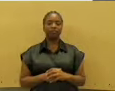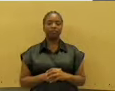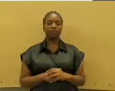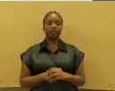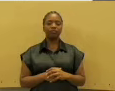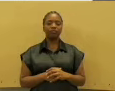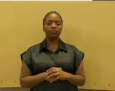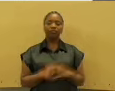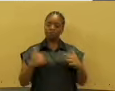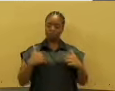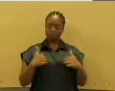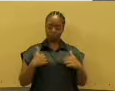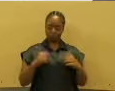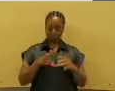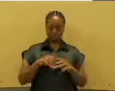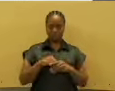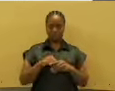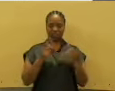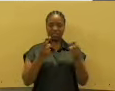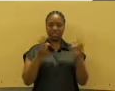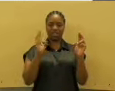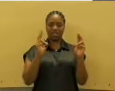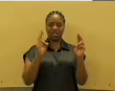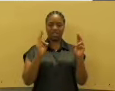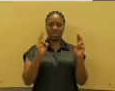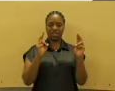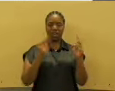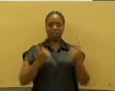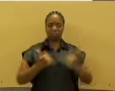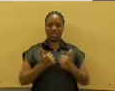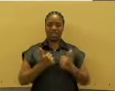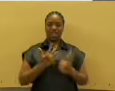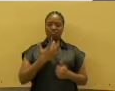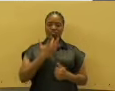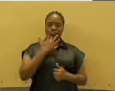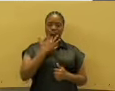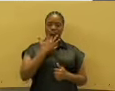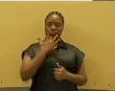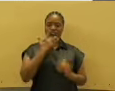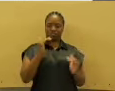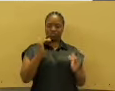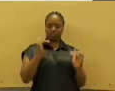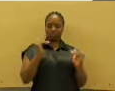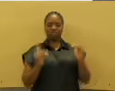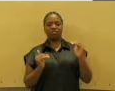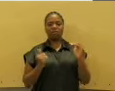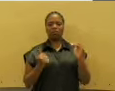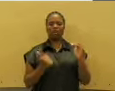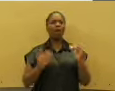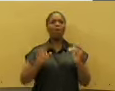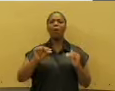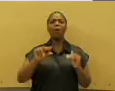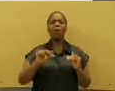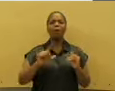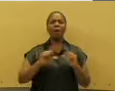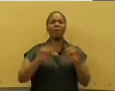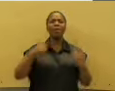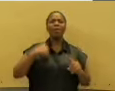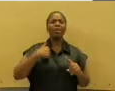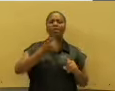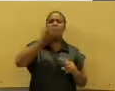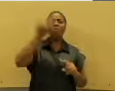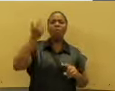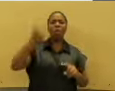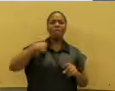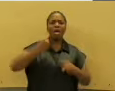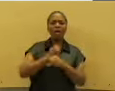already by virtue of you being in that space, you are a privileged person, right? And I was like, no, but Catherine, you don't know what I had to do